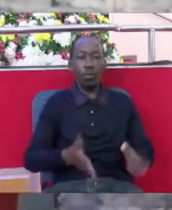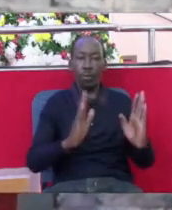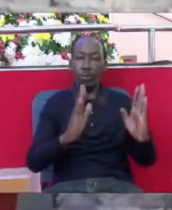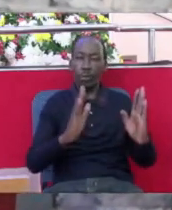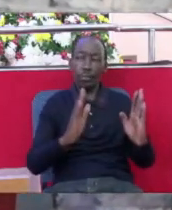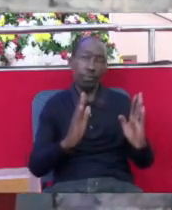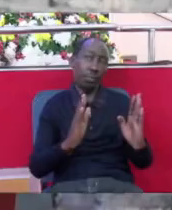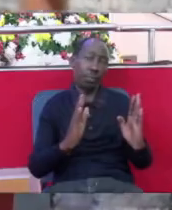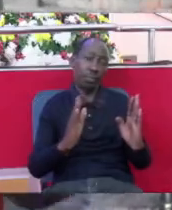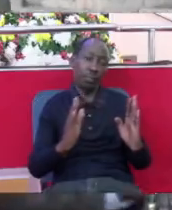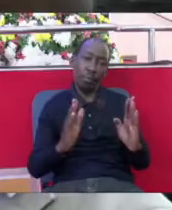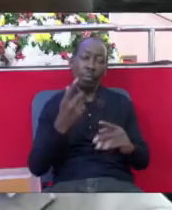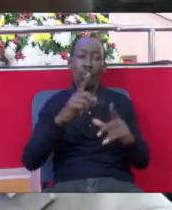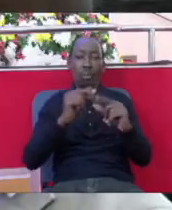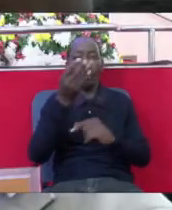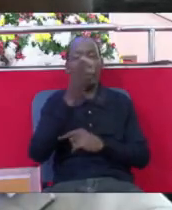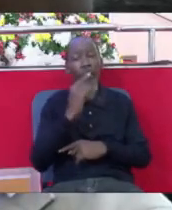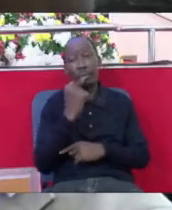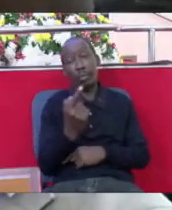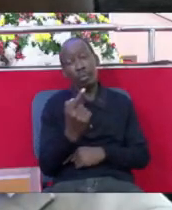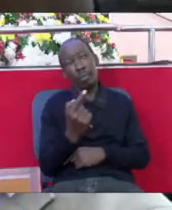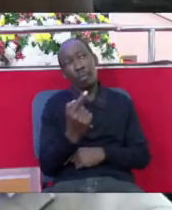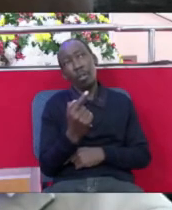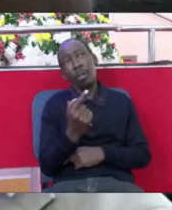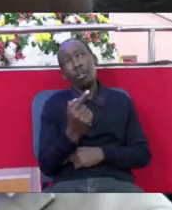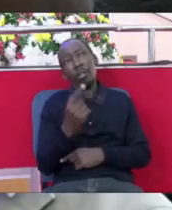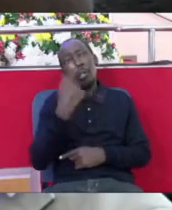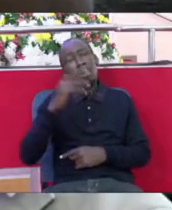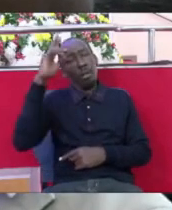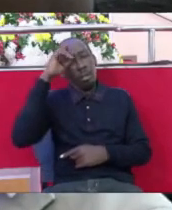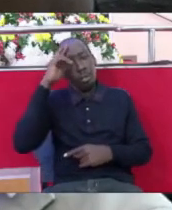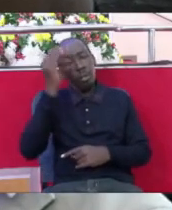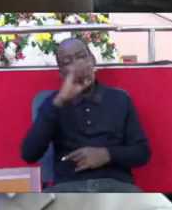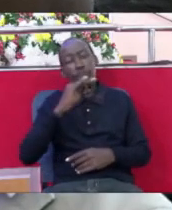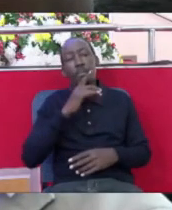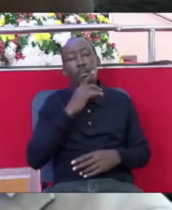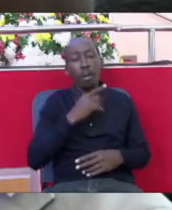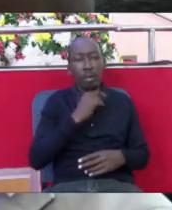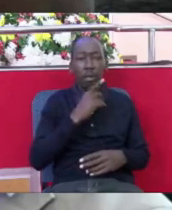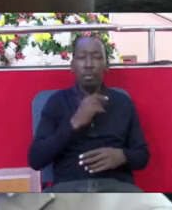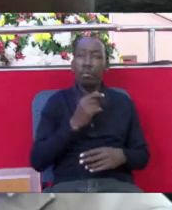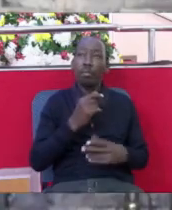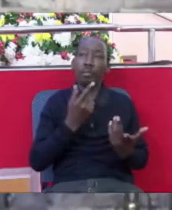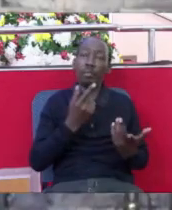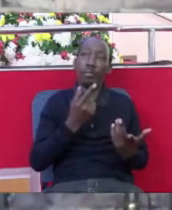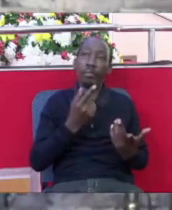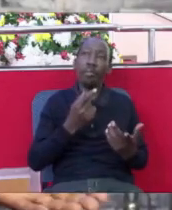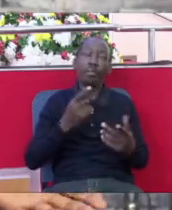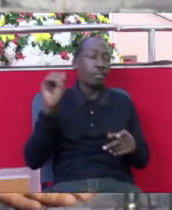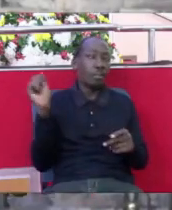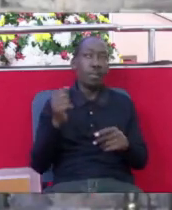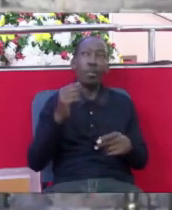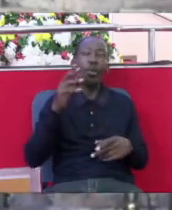yoyote. And the word of God says that the purposes of plans and purposes of man do not